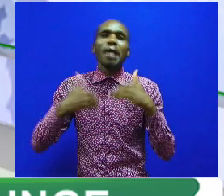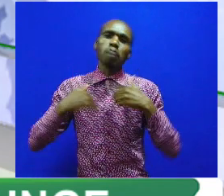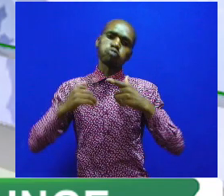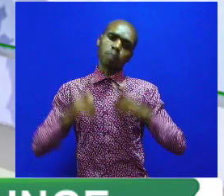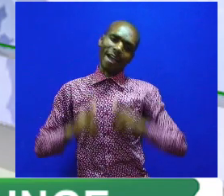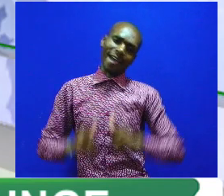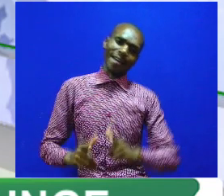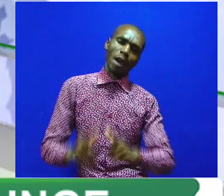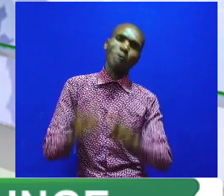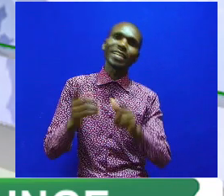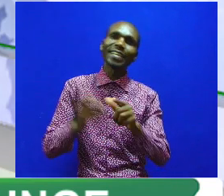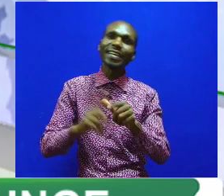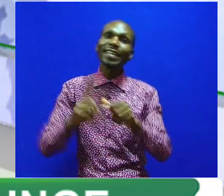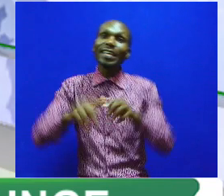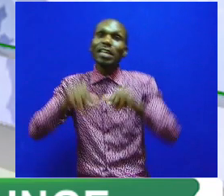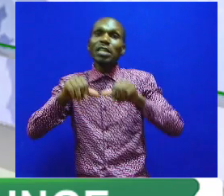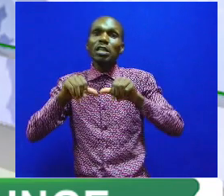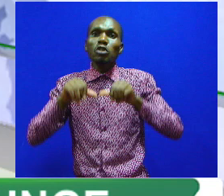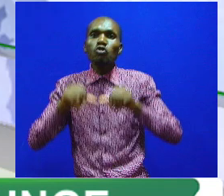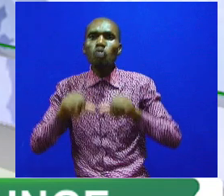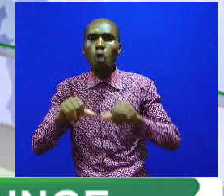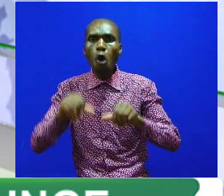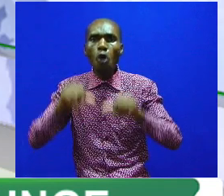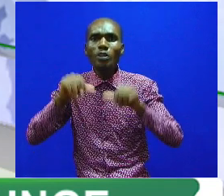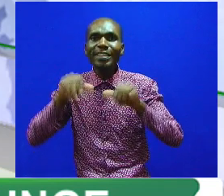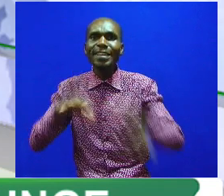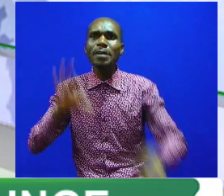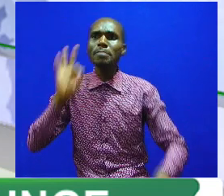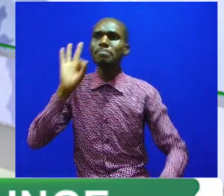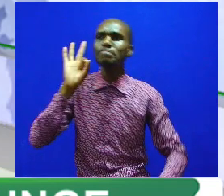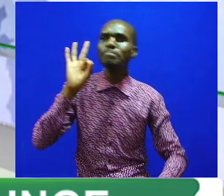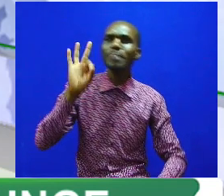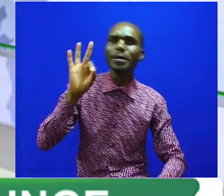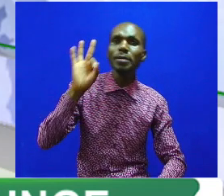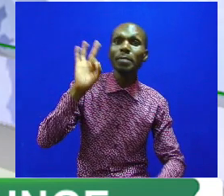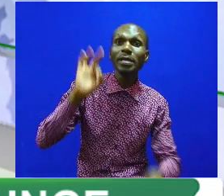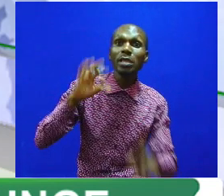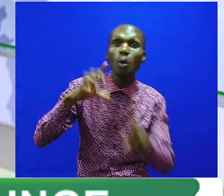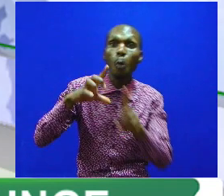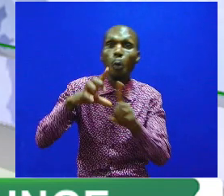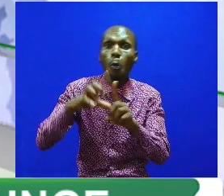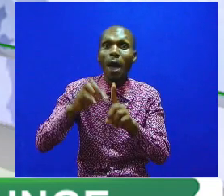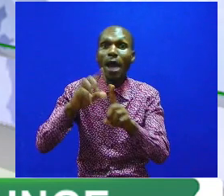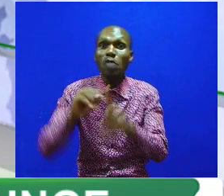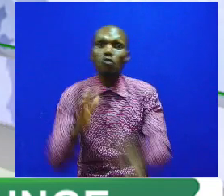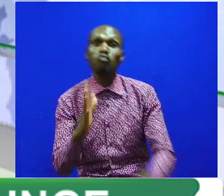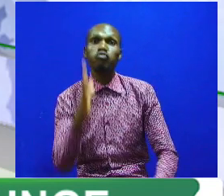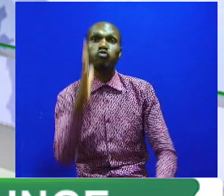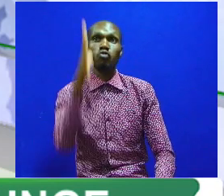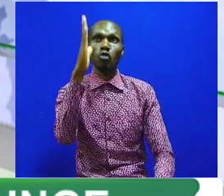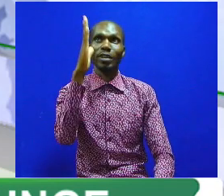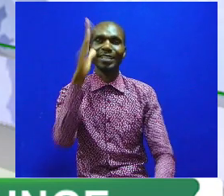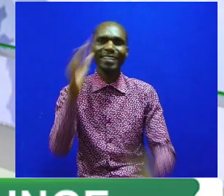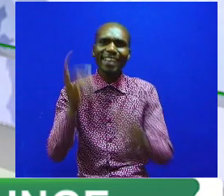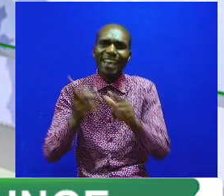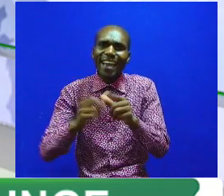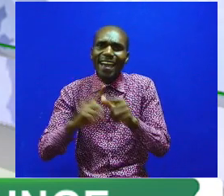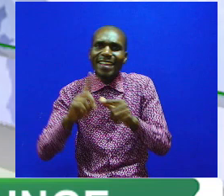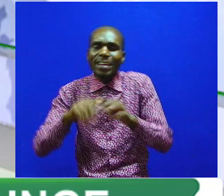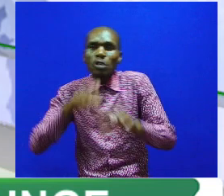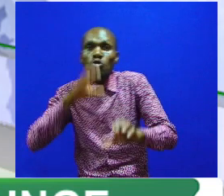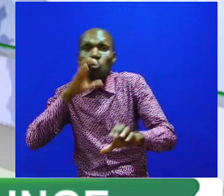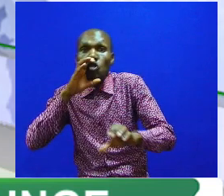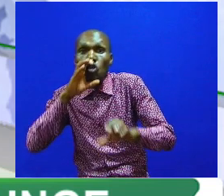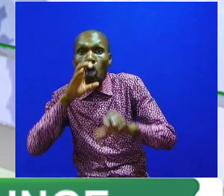libaga soko gendera ko randiali ngana inse ya buli ya parliamentary caucus okwana ni